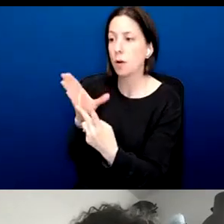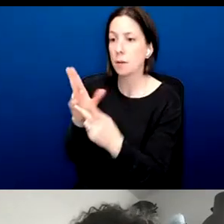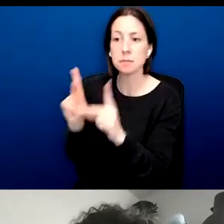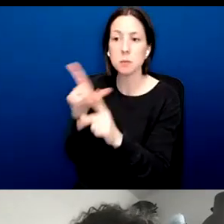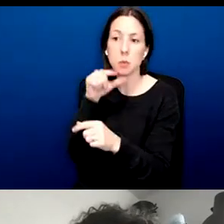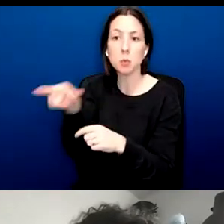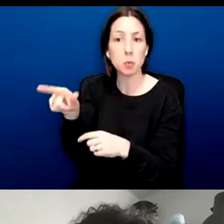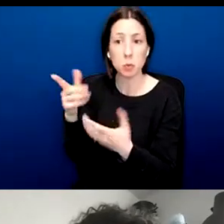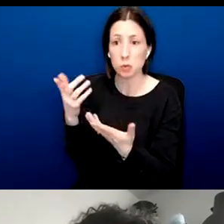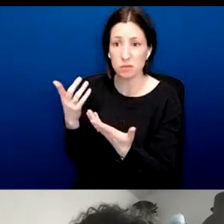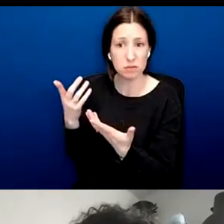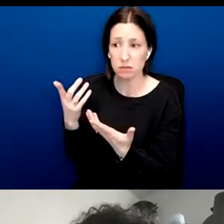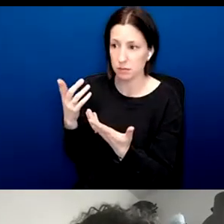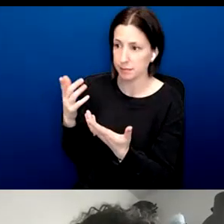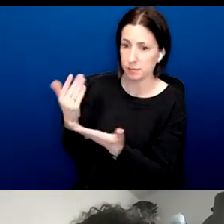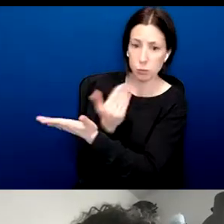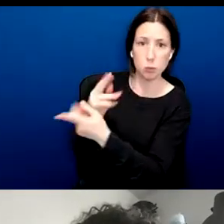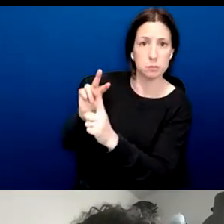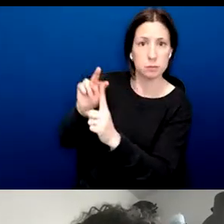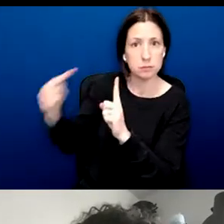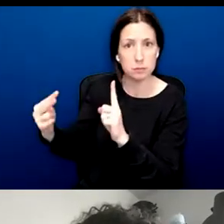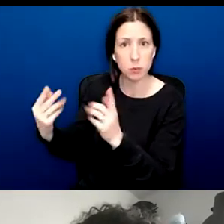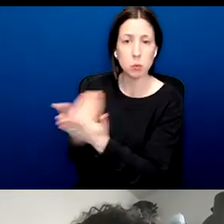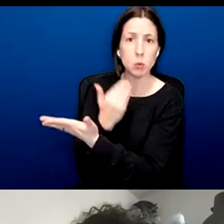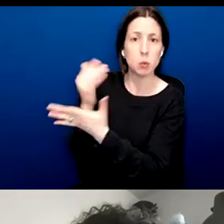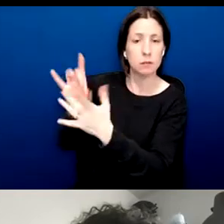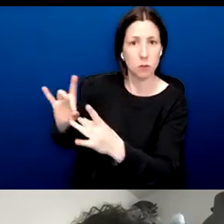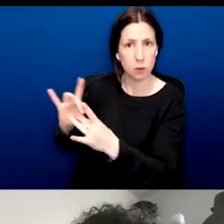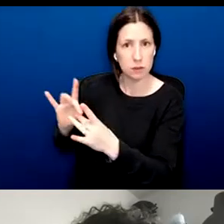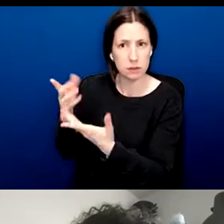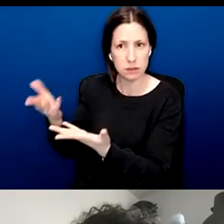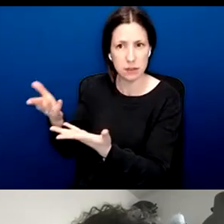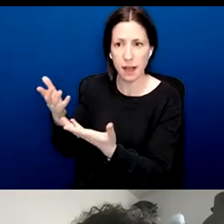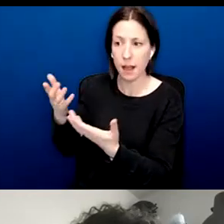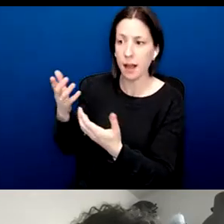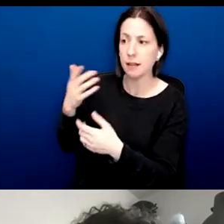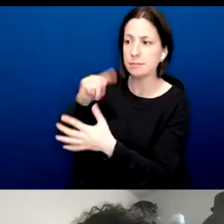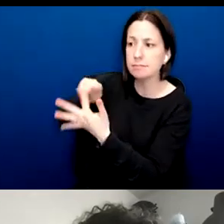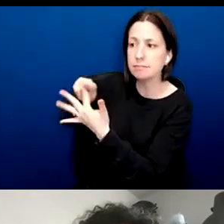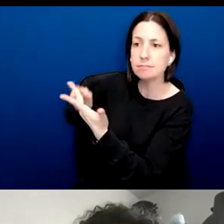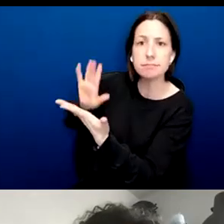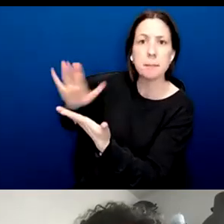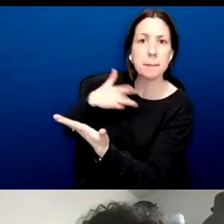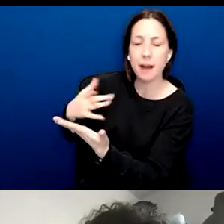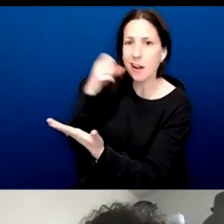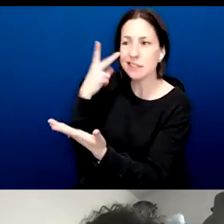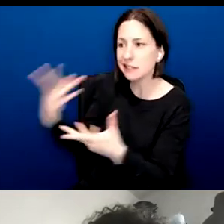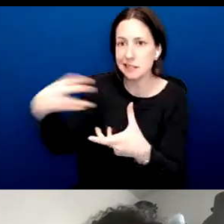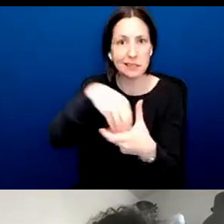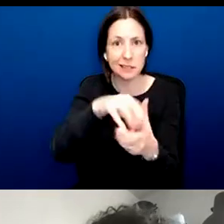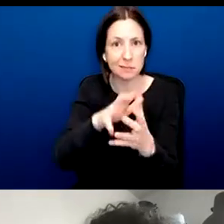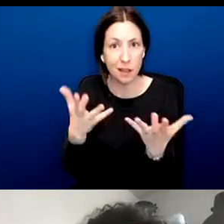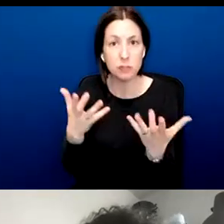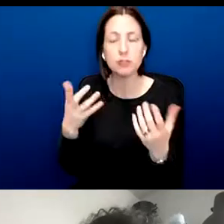coming from those new voices and those new perspectives and just backgrounds that we don't see a lot. Like, I think co-authorship is the way to do it,